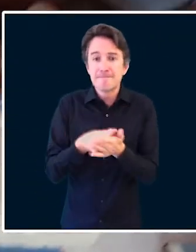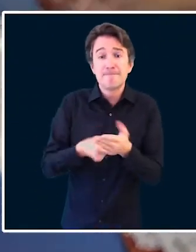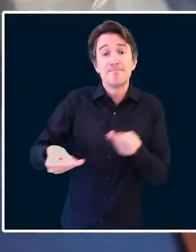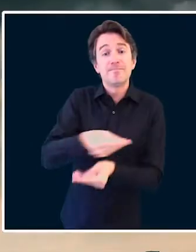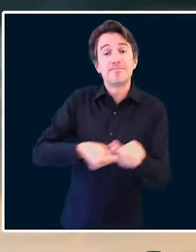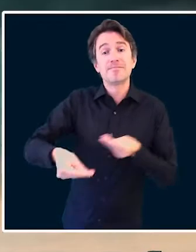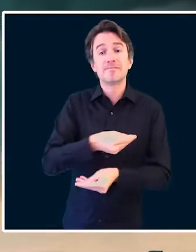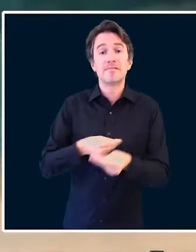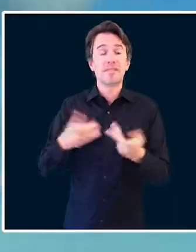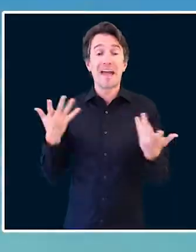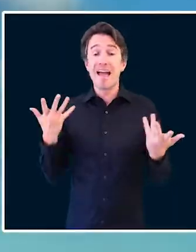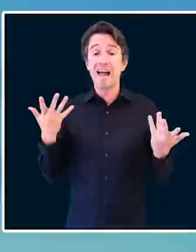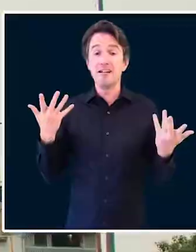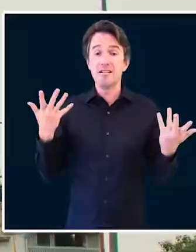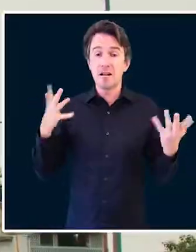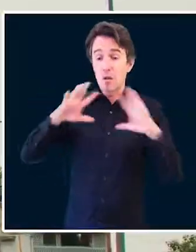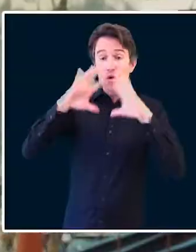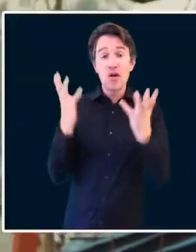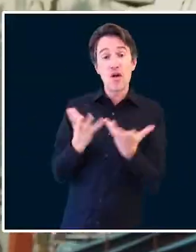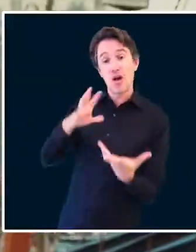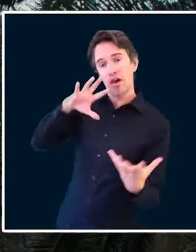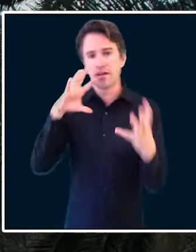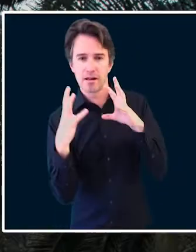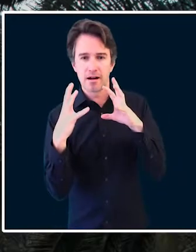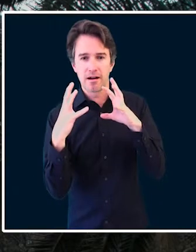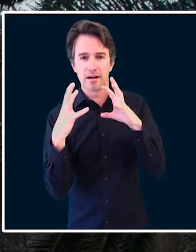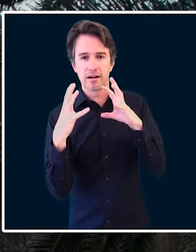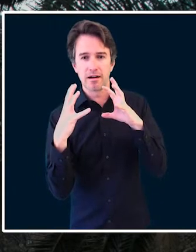ends. But then, suddenly, the world stopped.